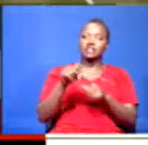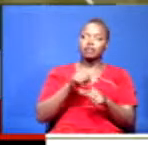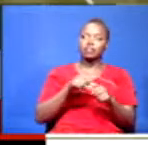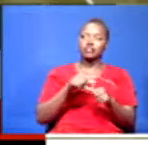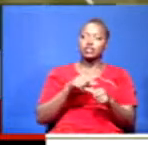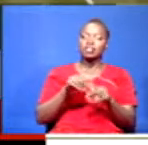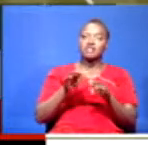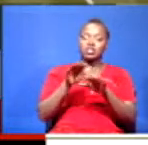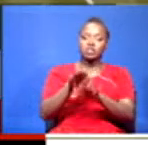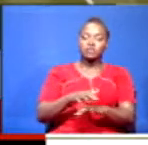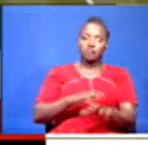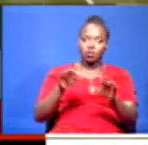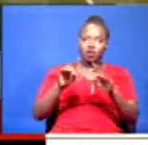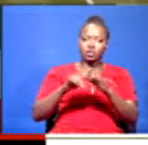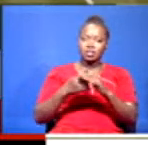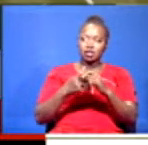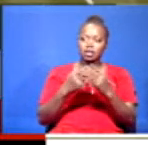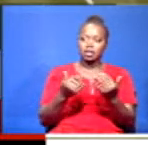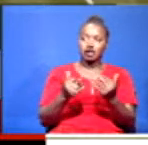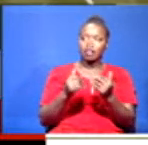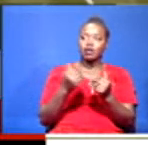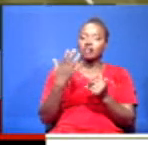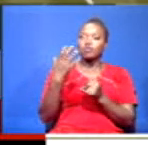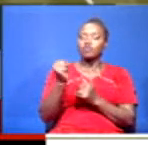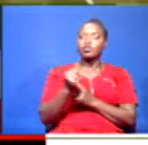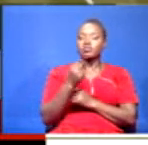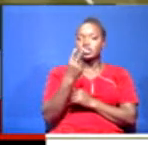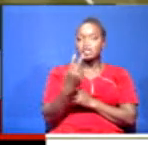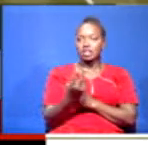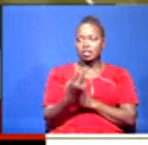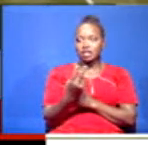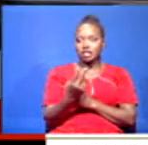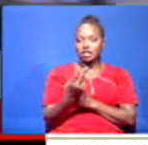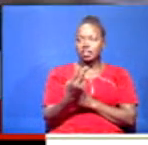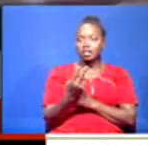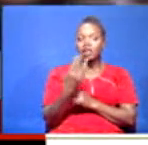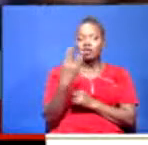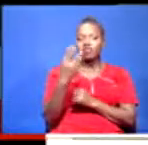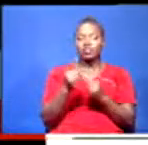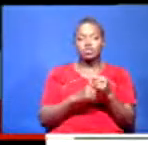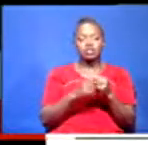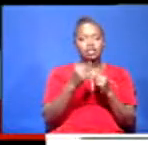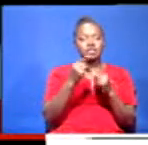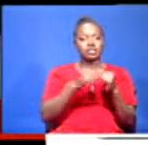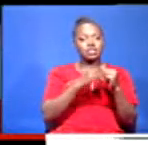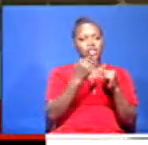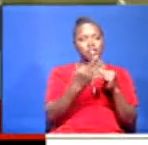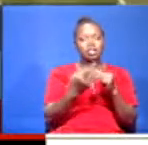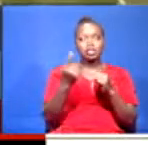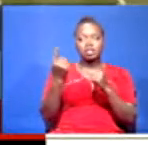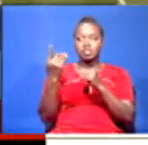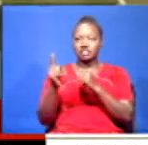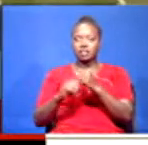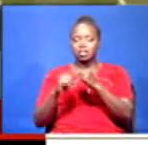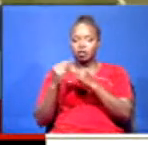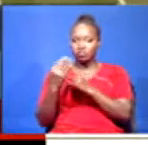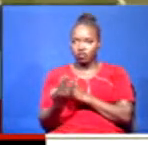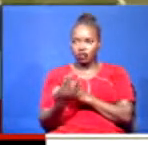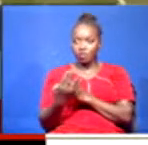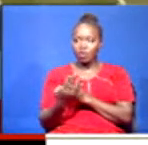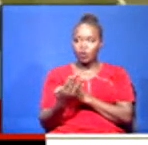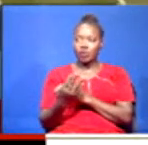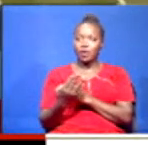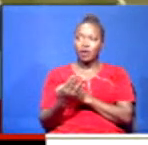world number one, now ranked 52nd, won 4-6, 6-3, 6-2 and 6-4 under the floodlight on the center court.